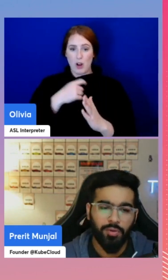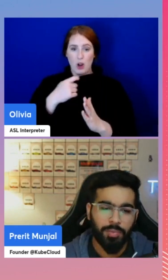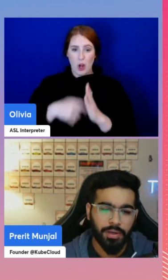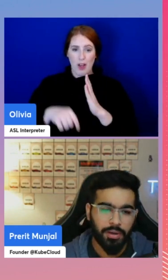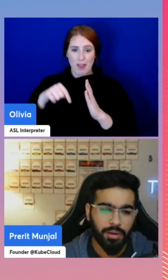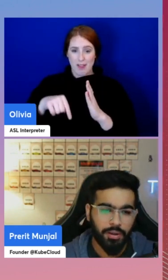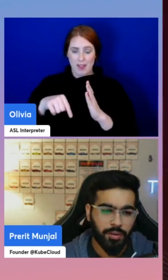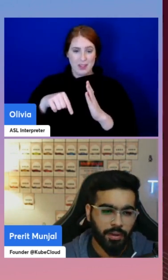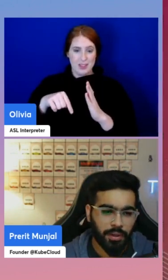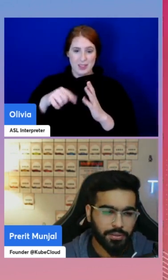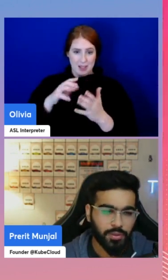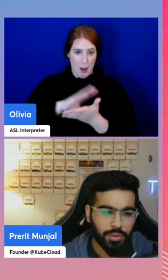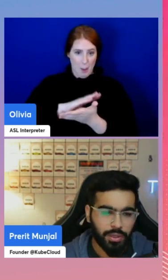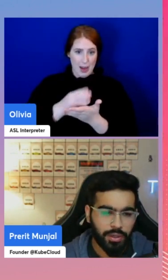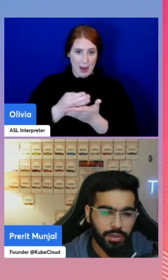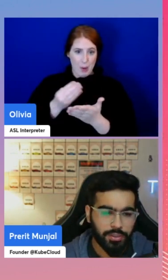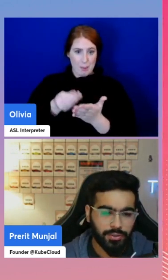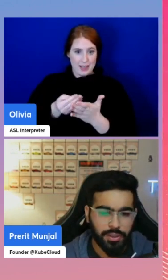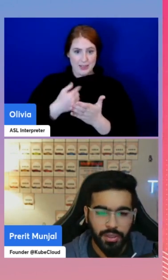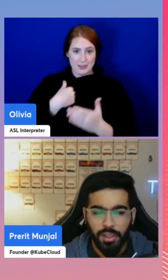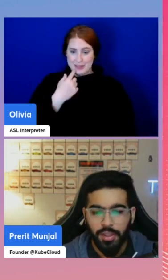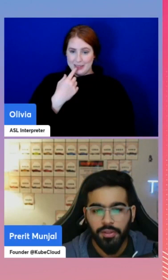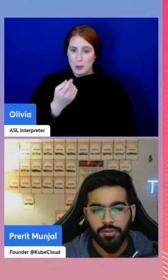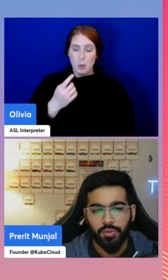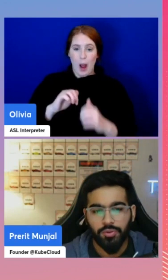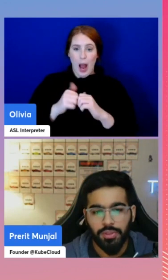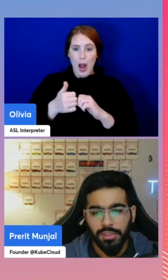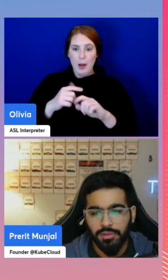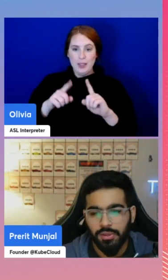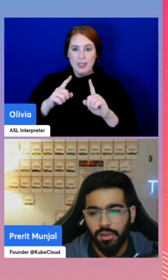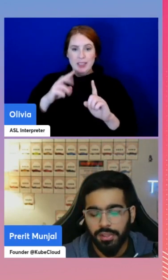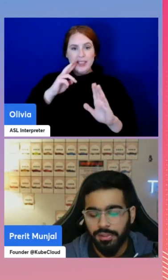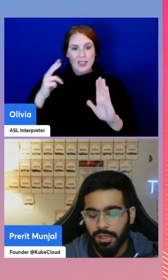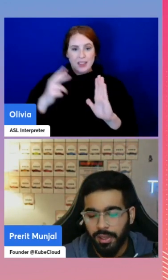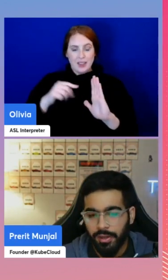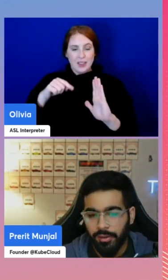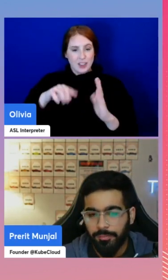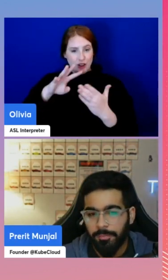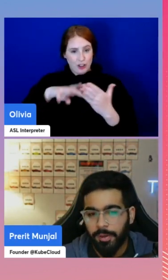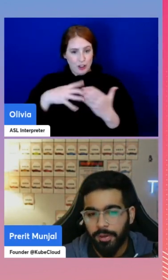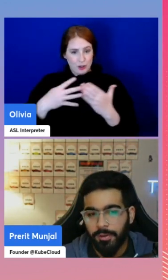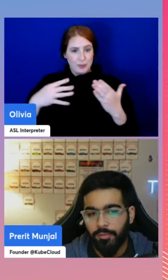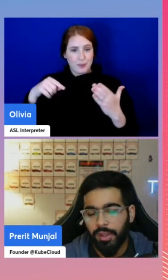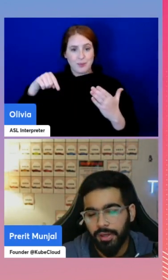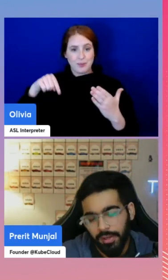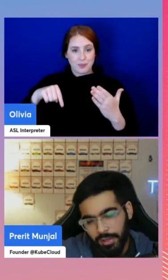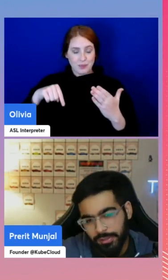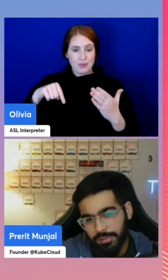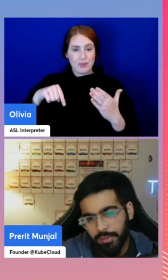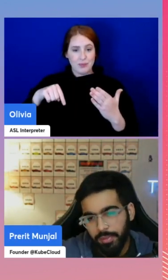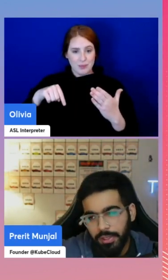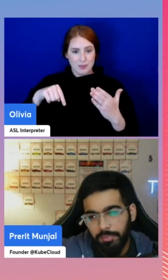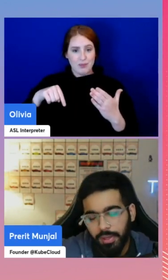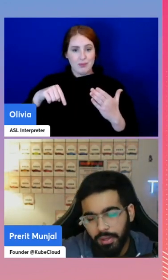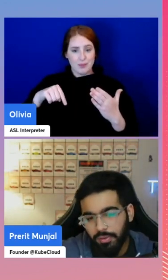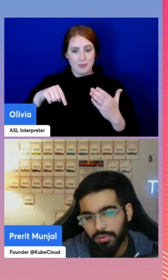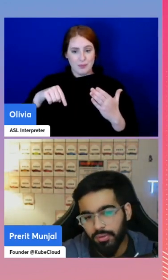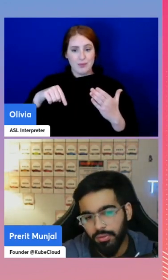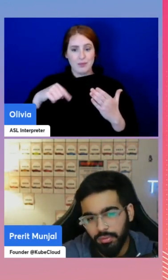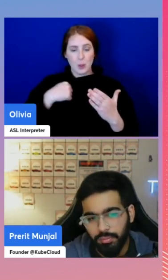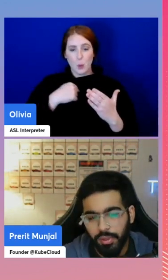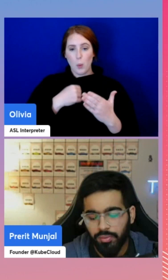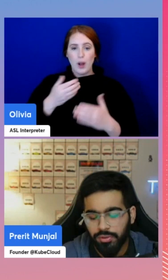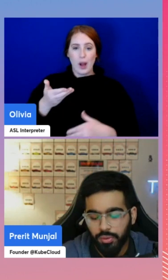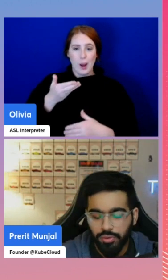tell you how, but let's look at next chart. So this is in INR, but we had, as I said, multiple